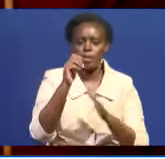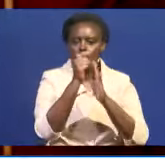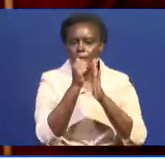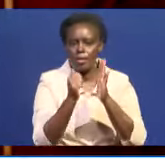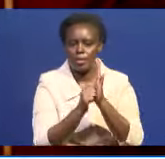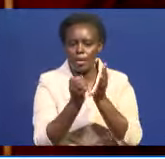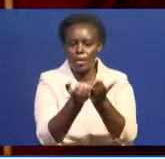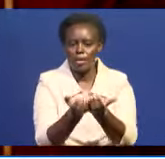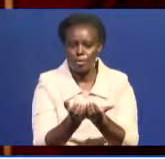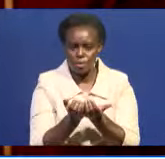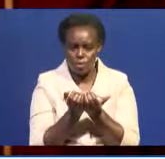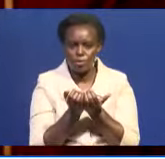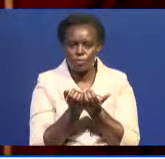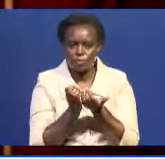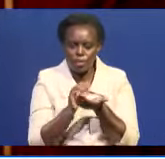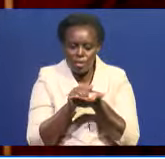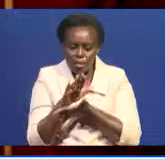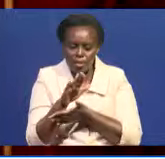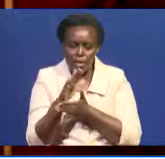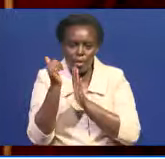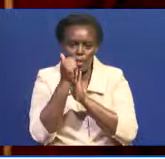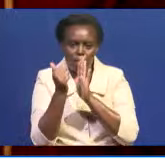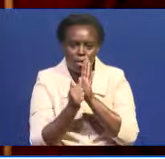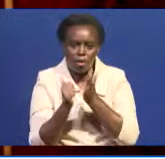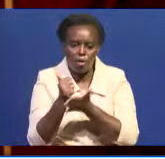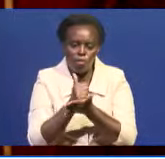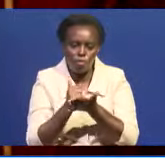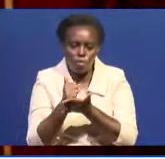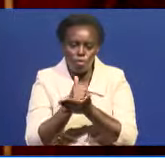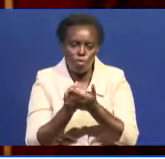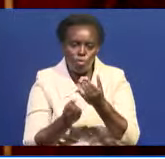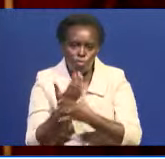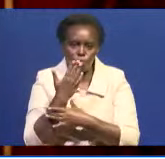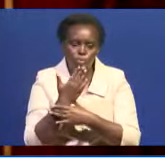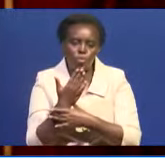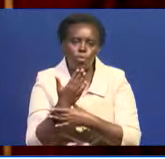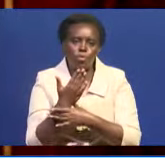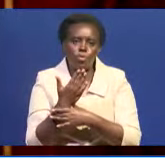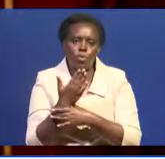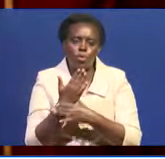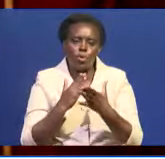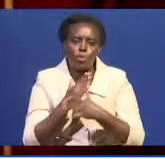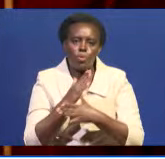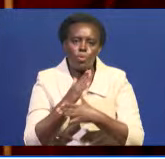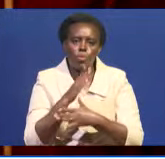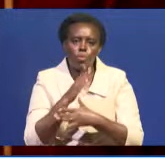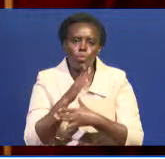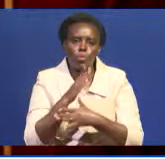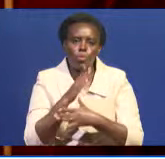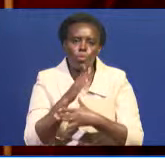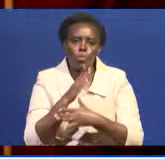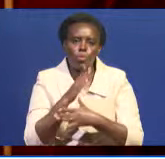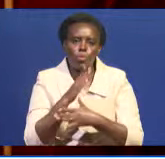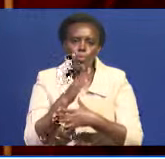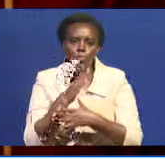for receiving and transmitting data on coffee production through the Coffee Directorate,